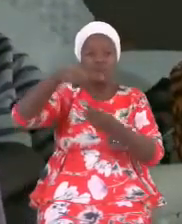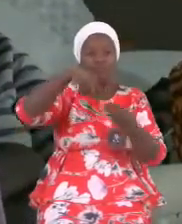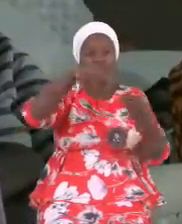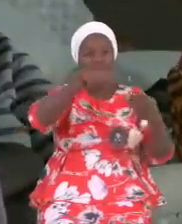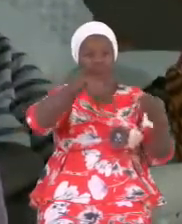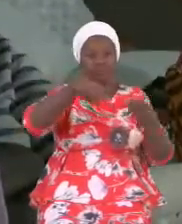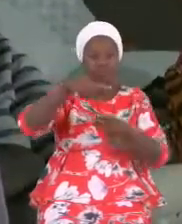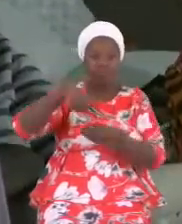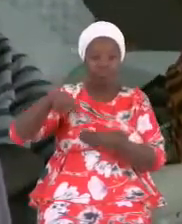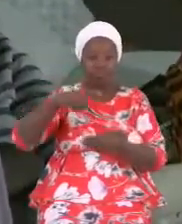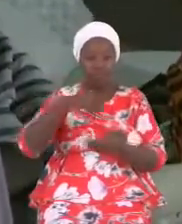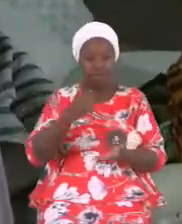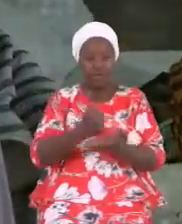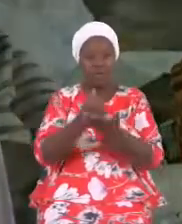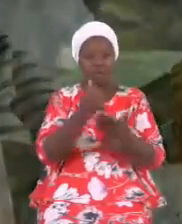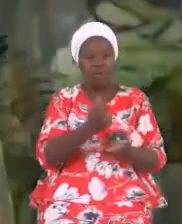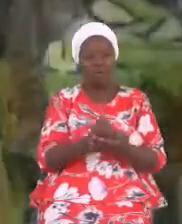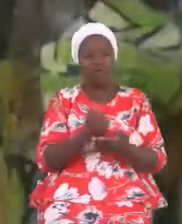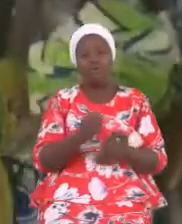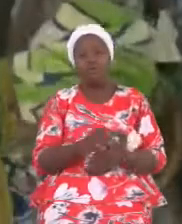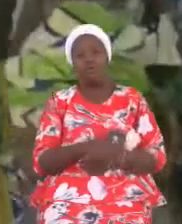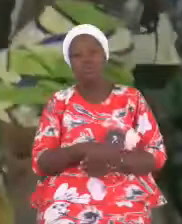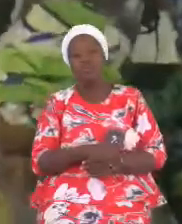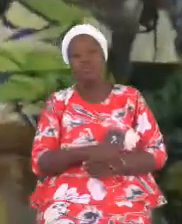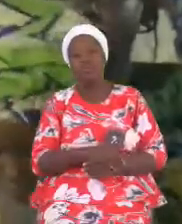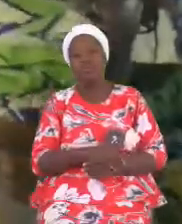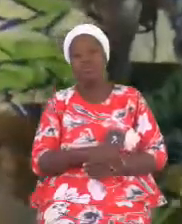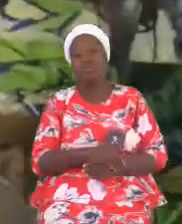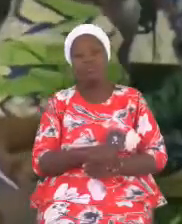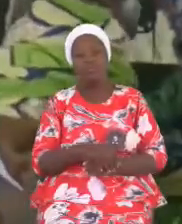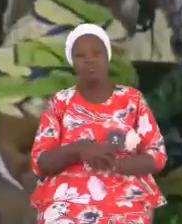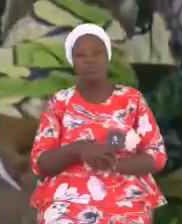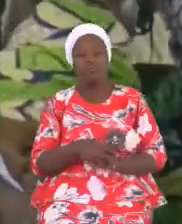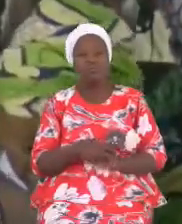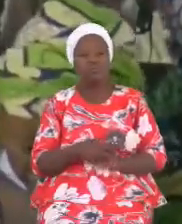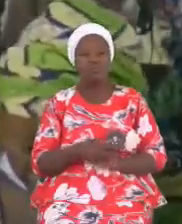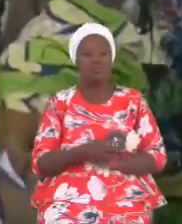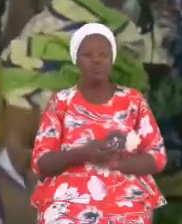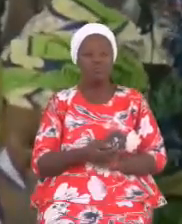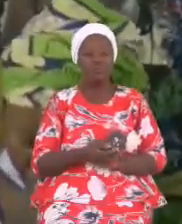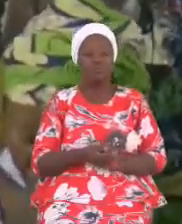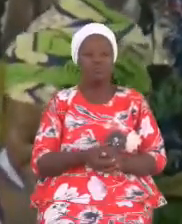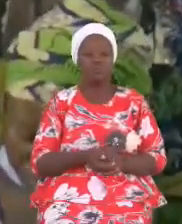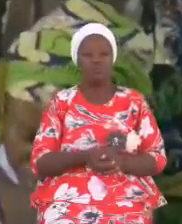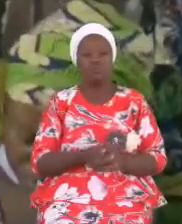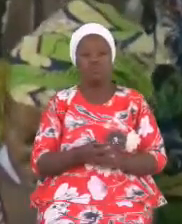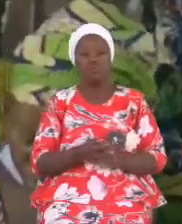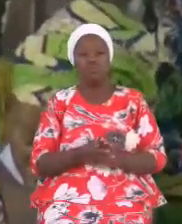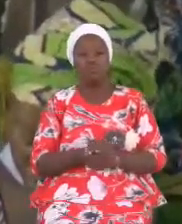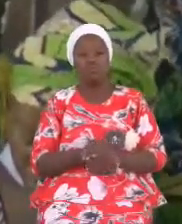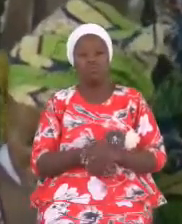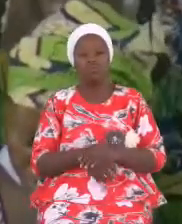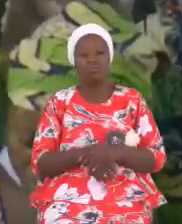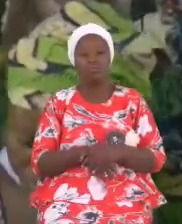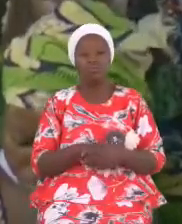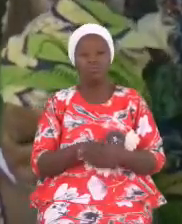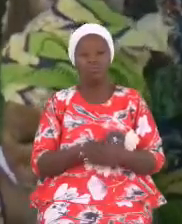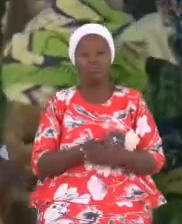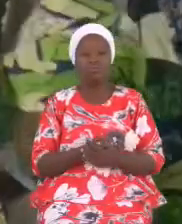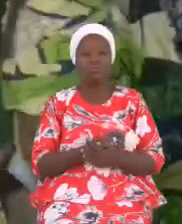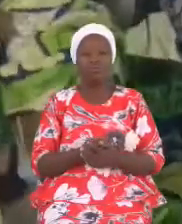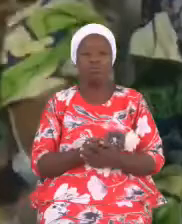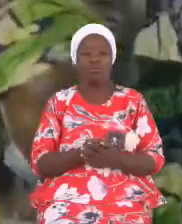towards the back of the children's church. We have a large crowd there who are also raising up their